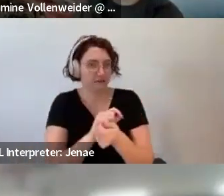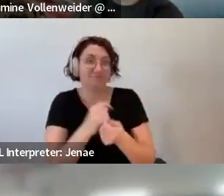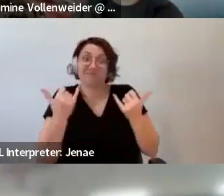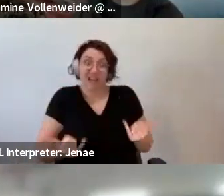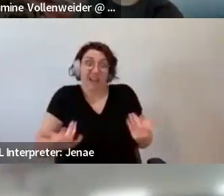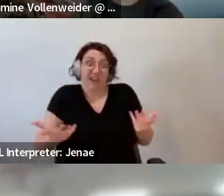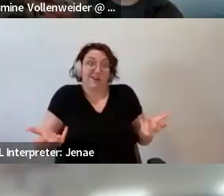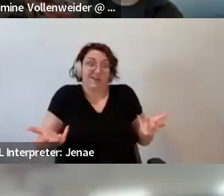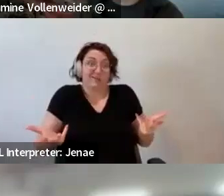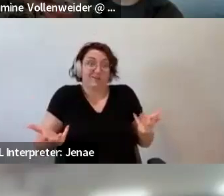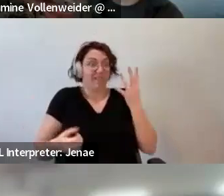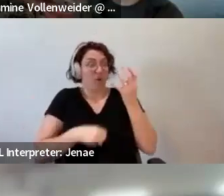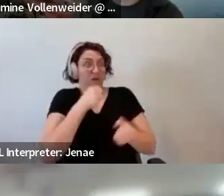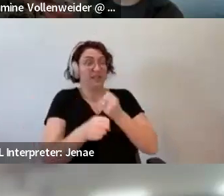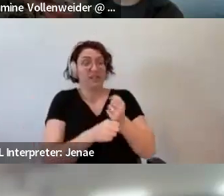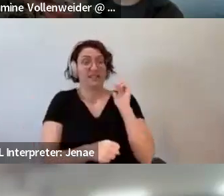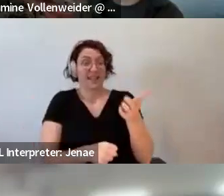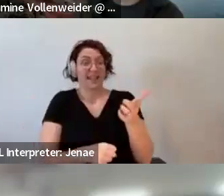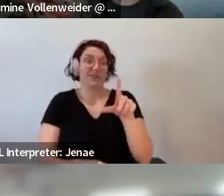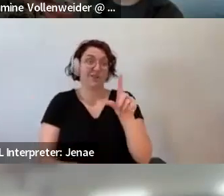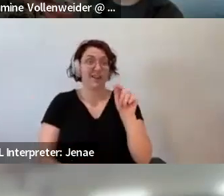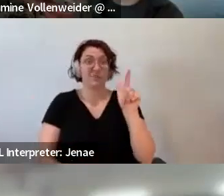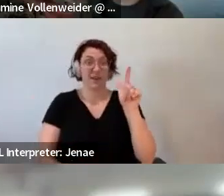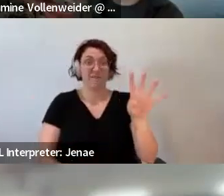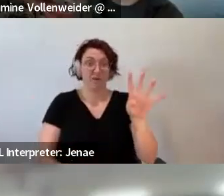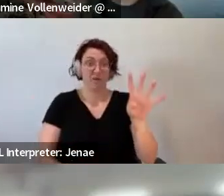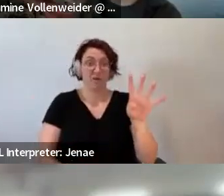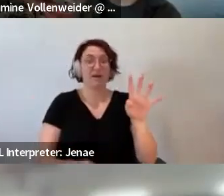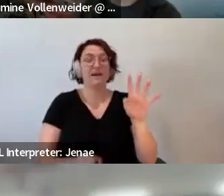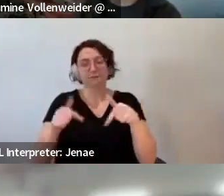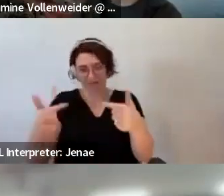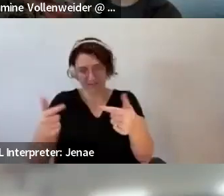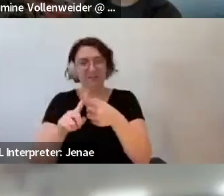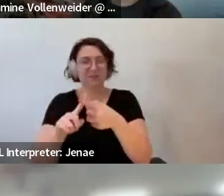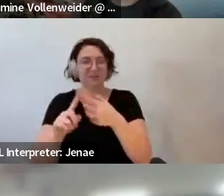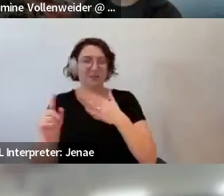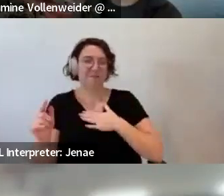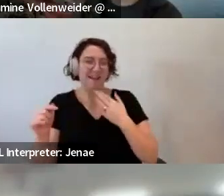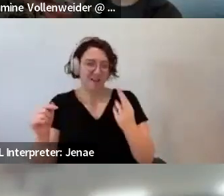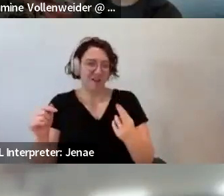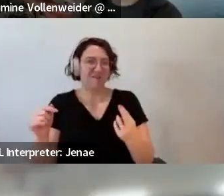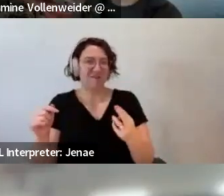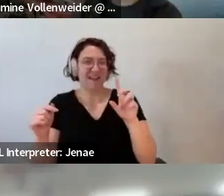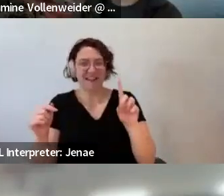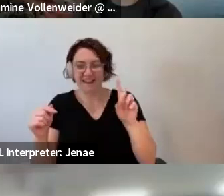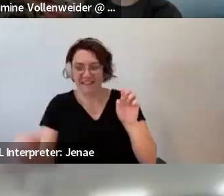are, 4 years later in 2024. And now I want to pass it over to my good friend, Dejanay